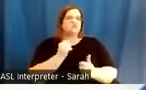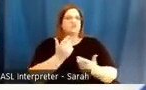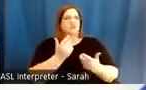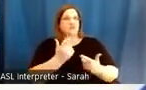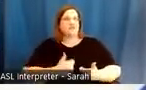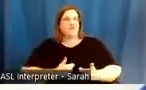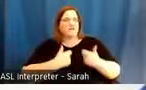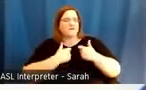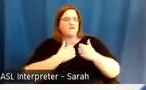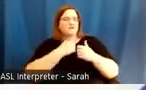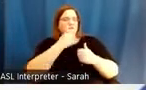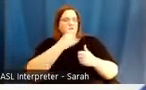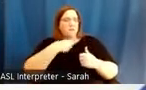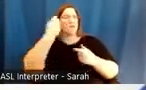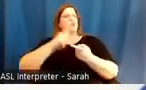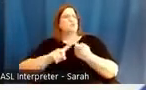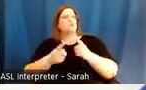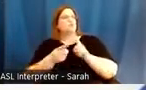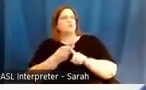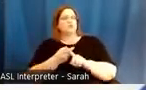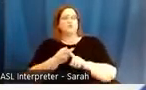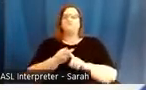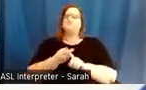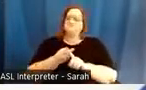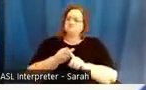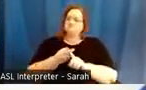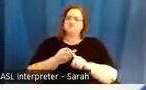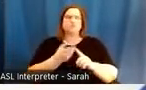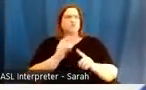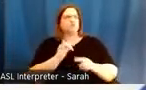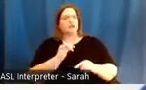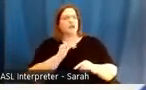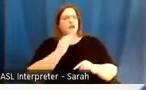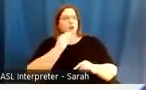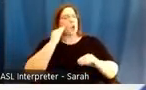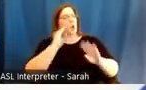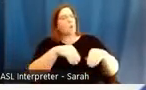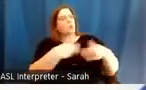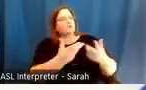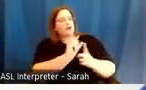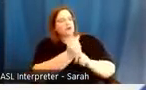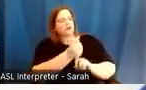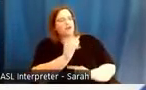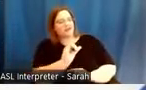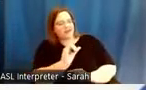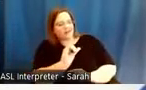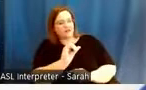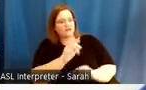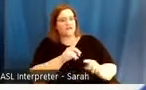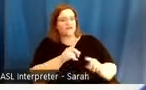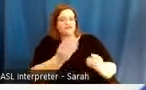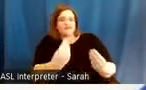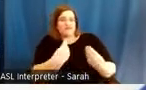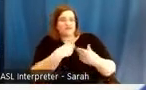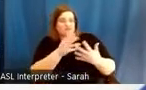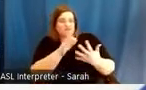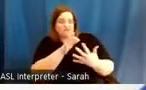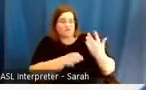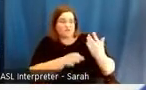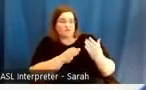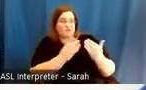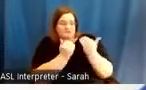some older friends. Yeah. More like of a home provider situation. But it's just like they're not giving me a lot of choices.